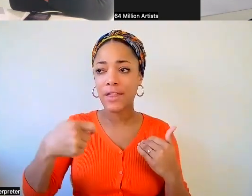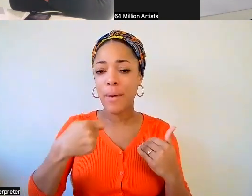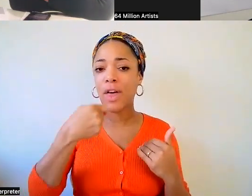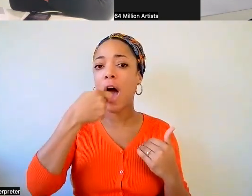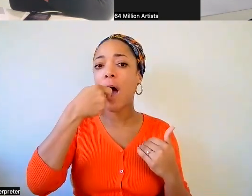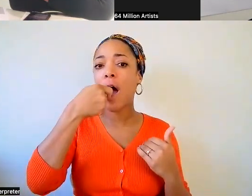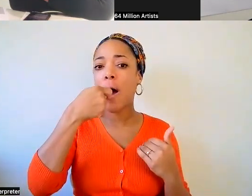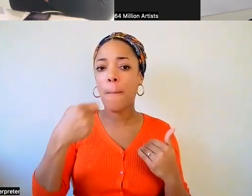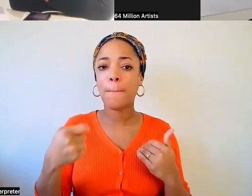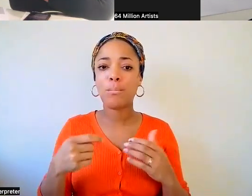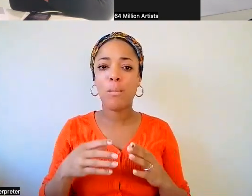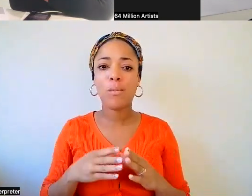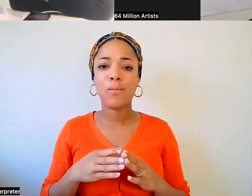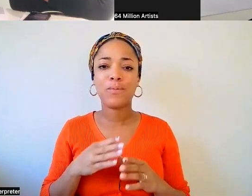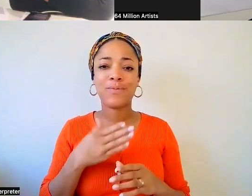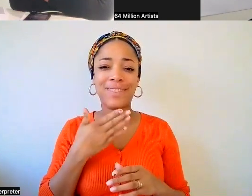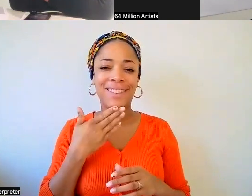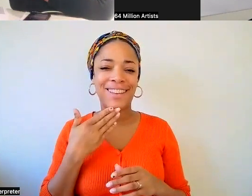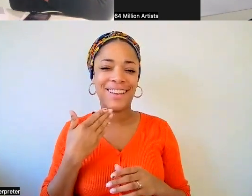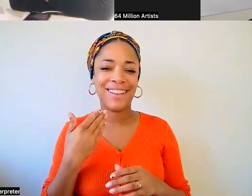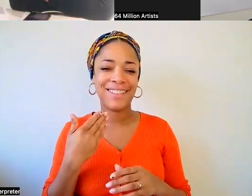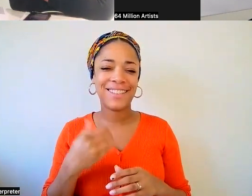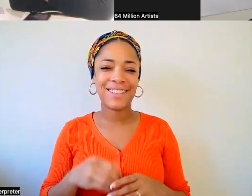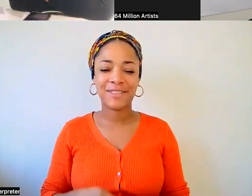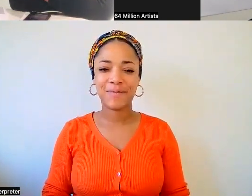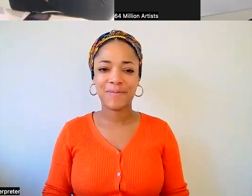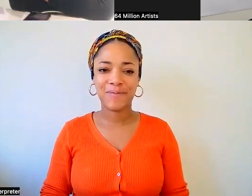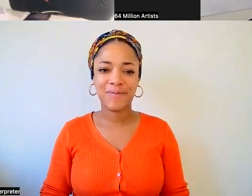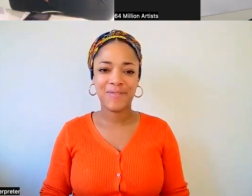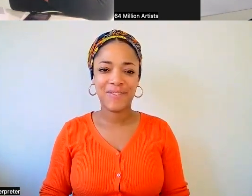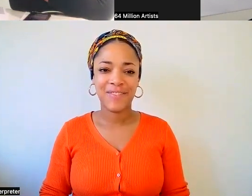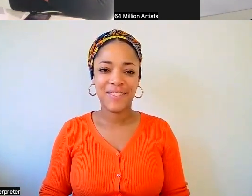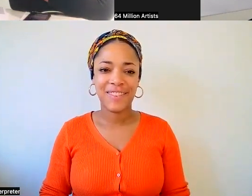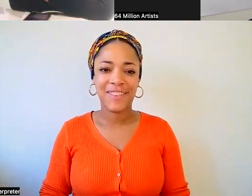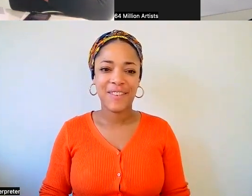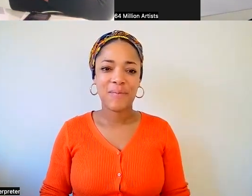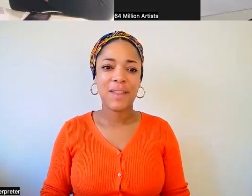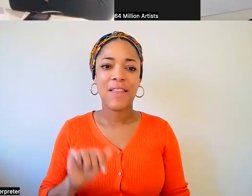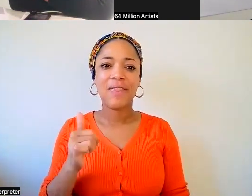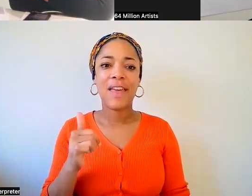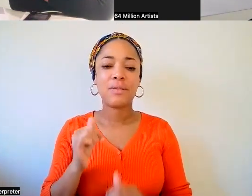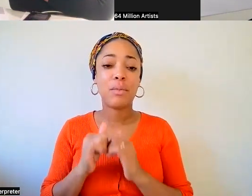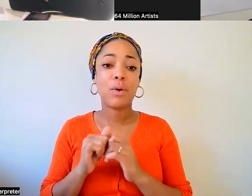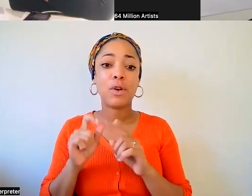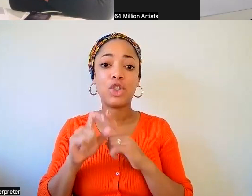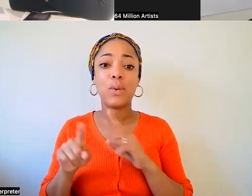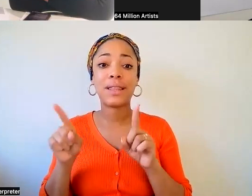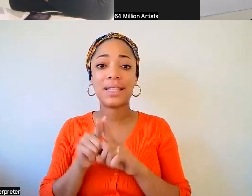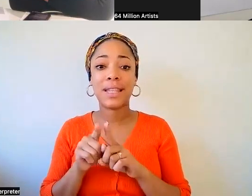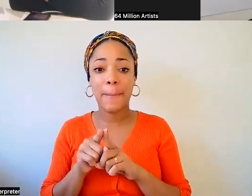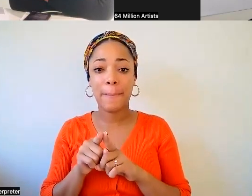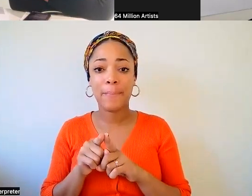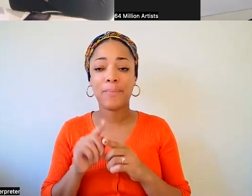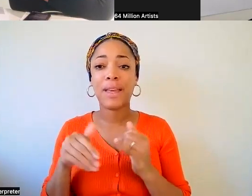Oh, nice. And there's my brother, he's doing the same. Till it's